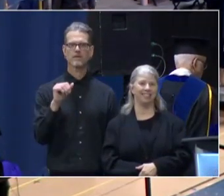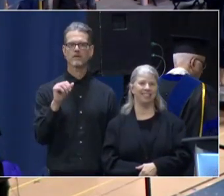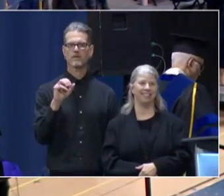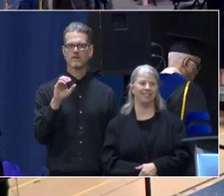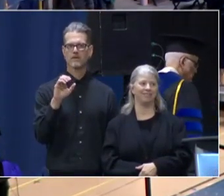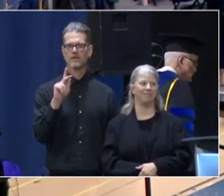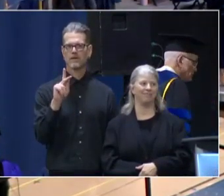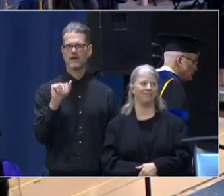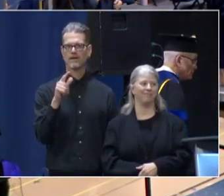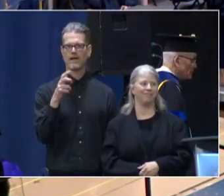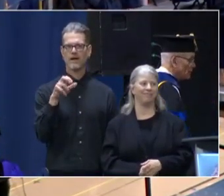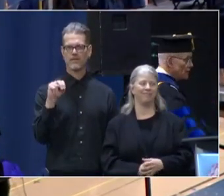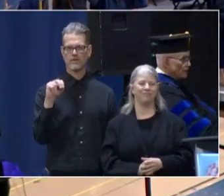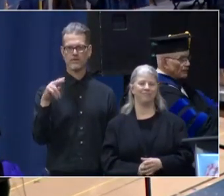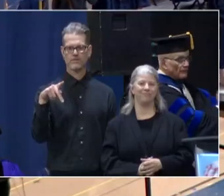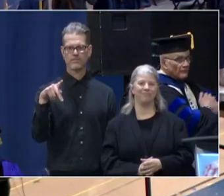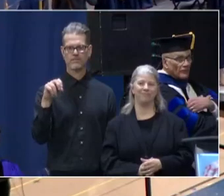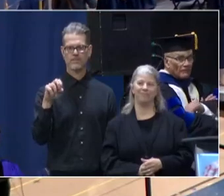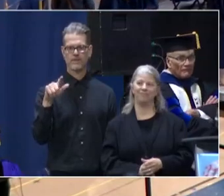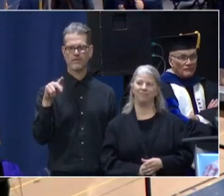Catherine Peoples.